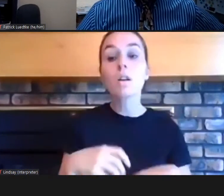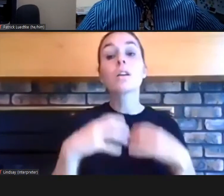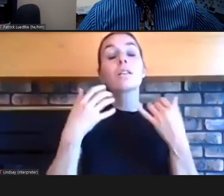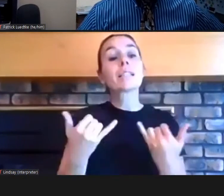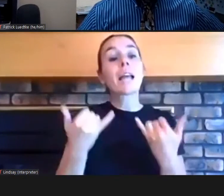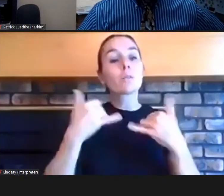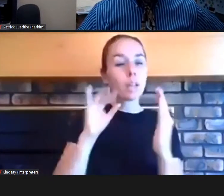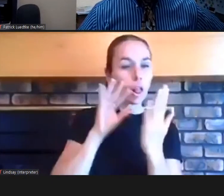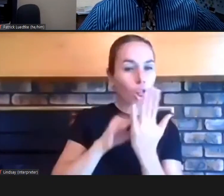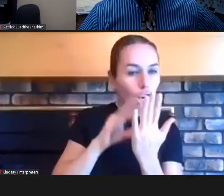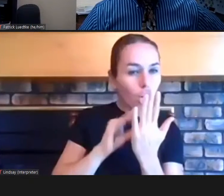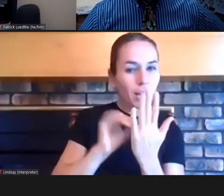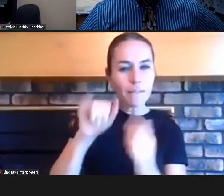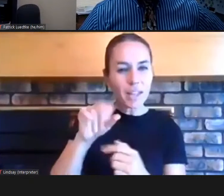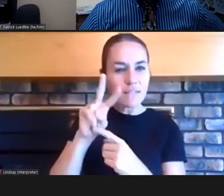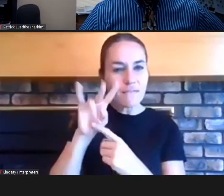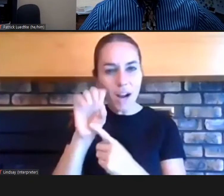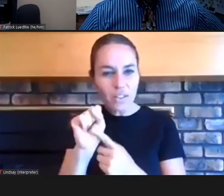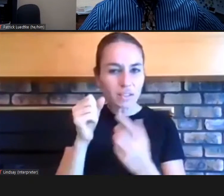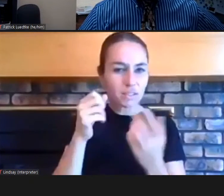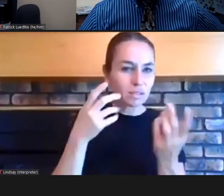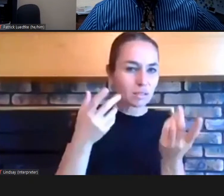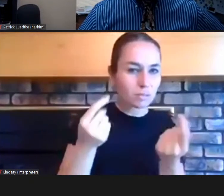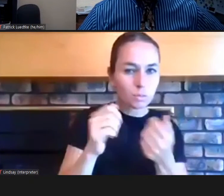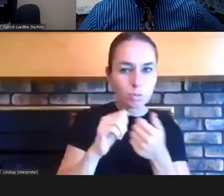available information is inconsistent and